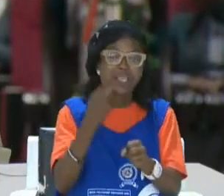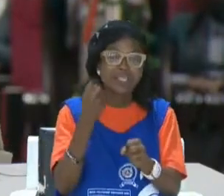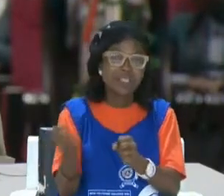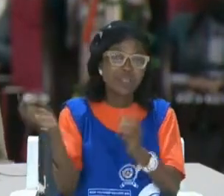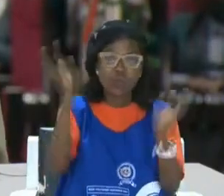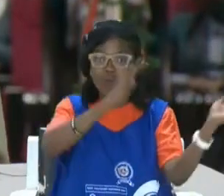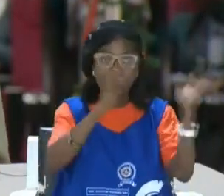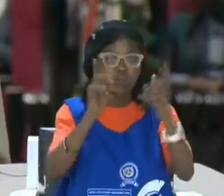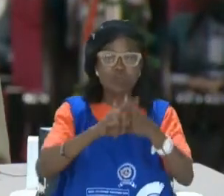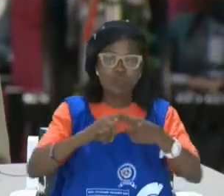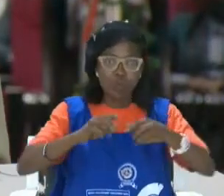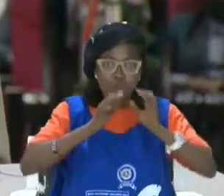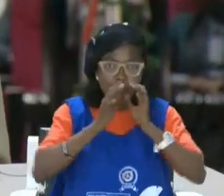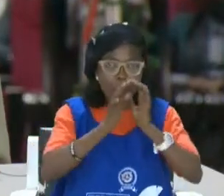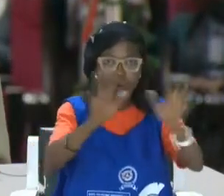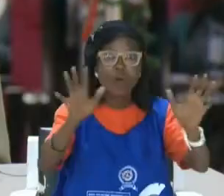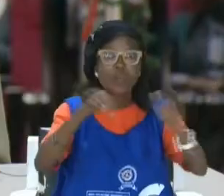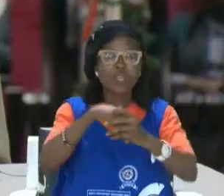favor.